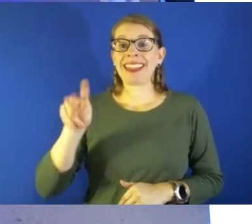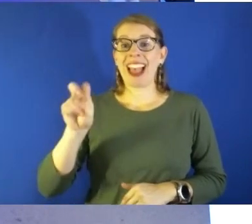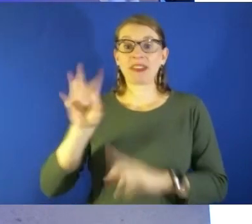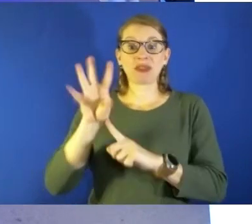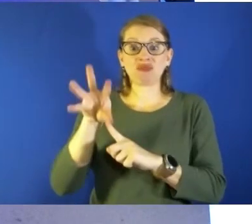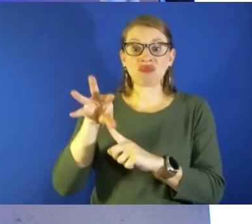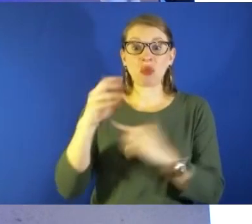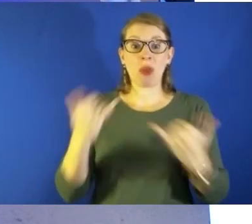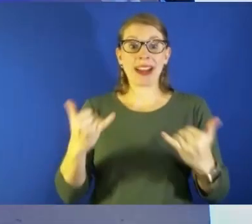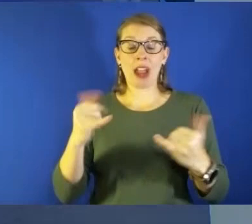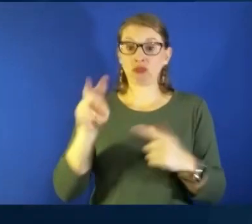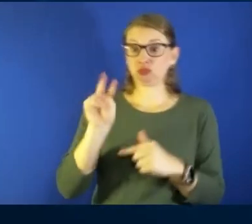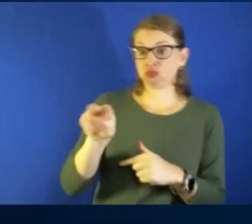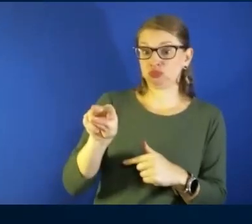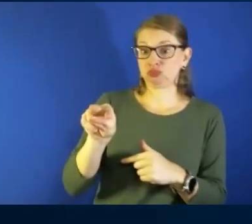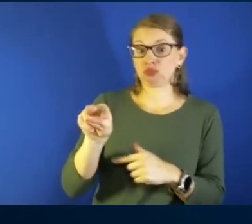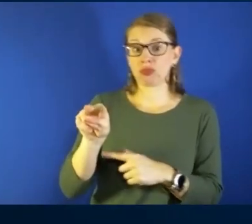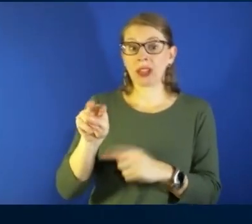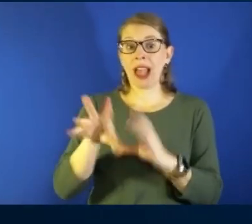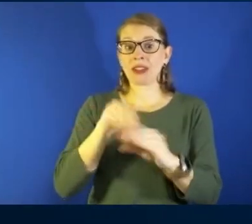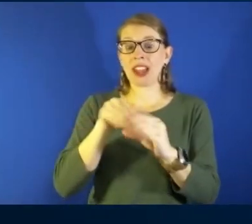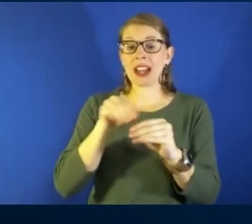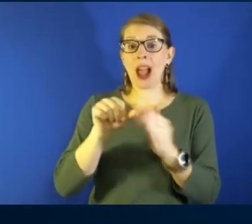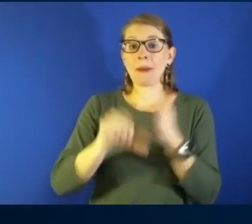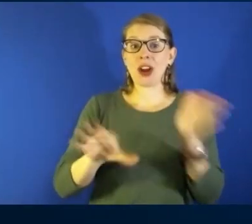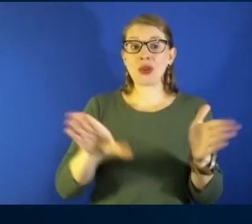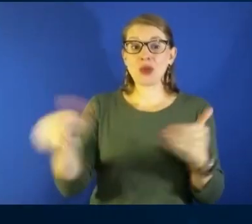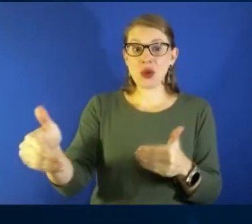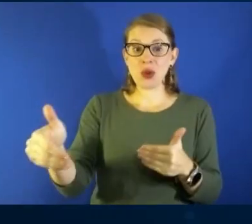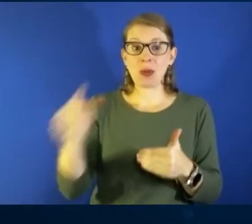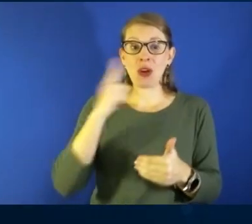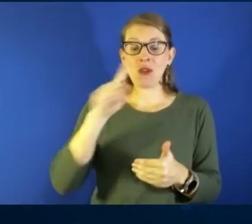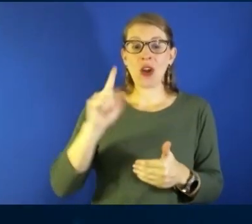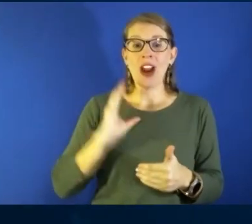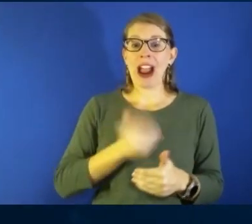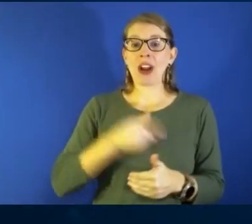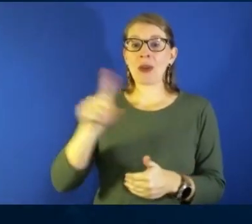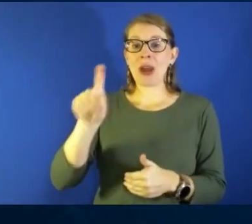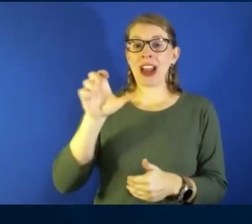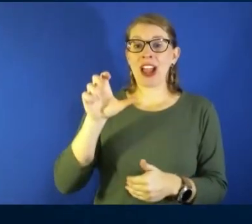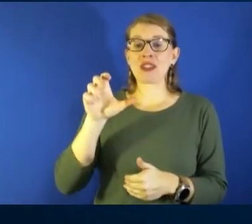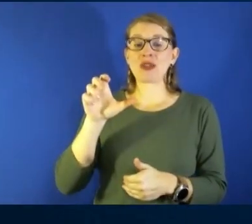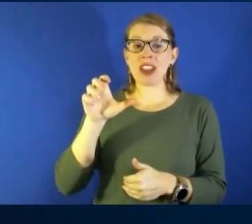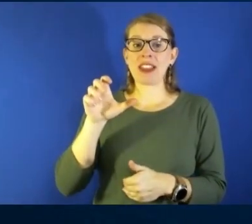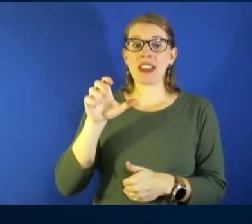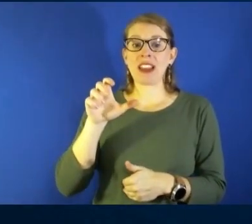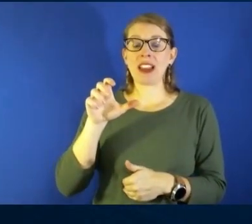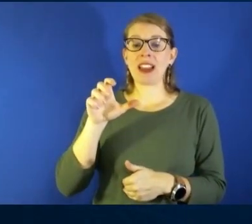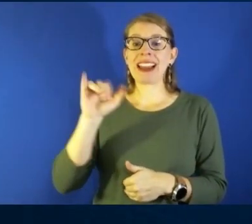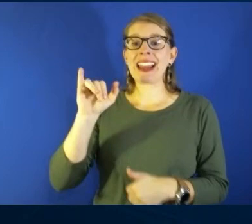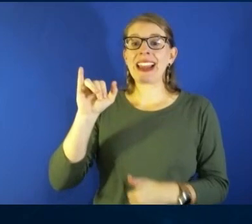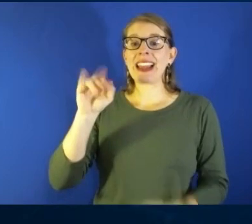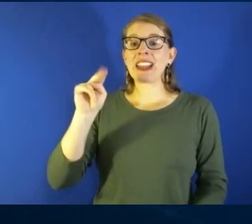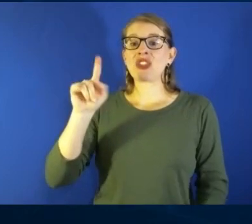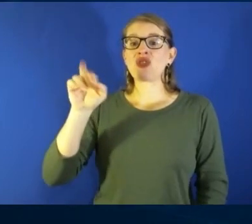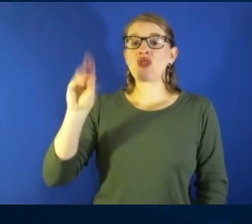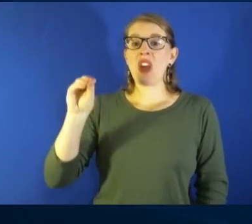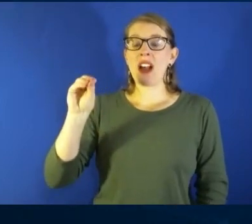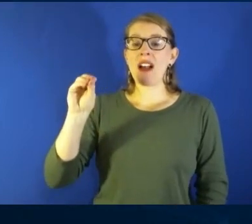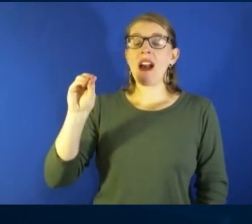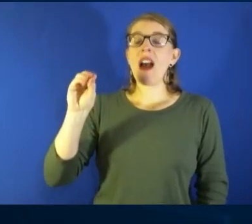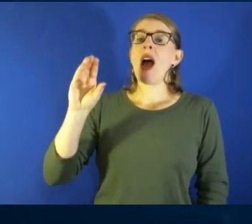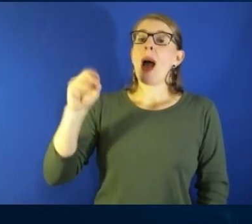now live outside of the operating room for our 100th intra-operative radiation therapy, also